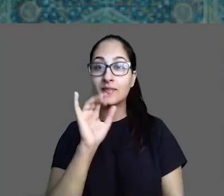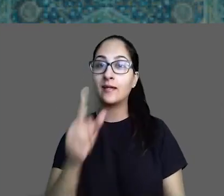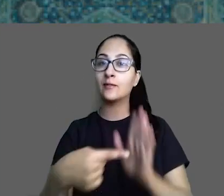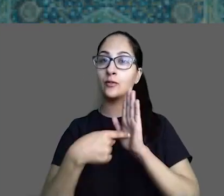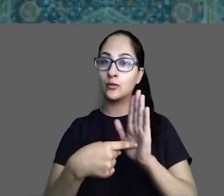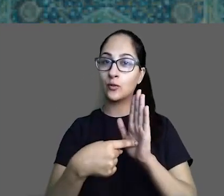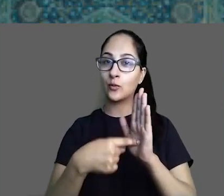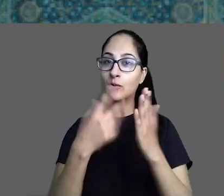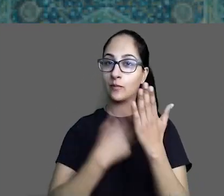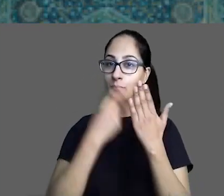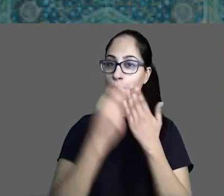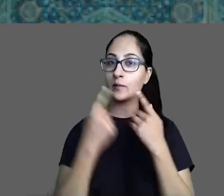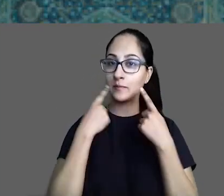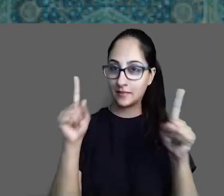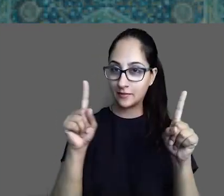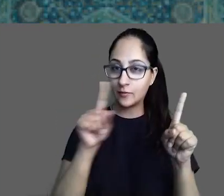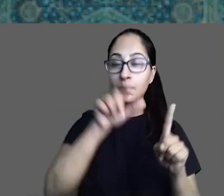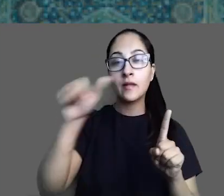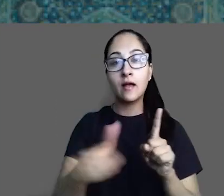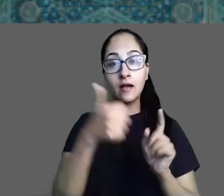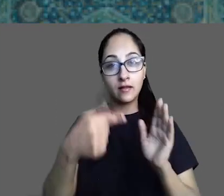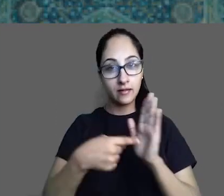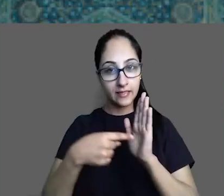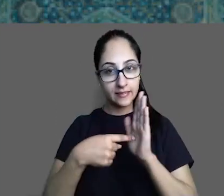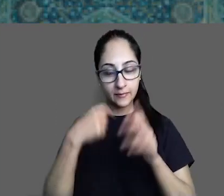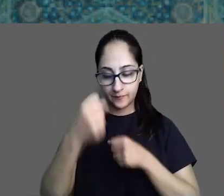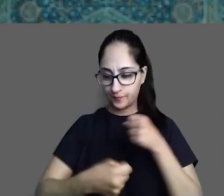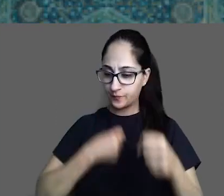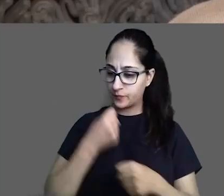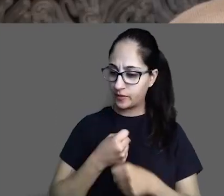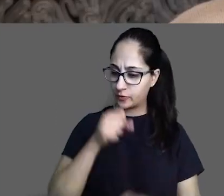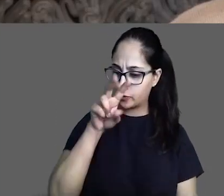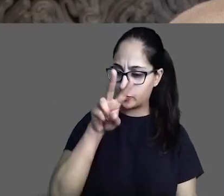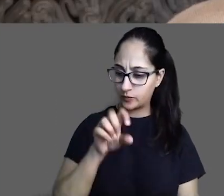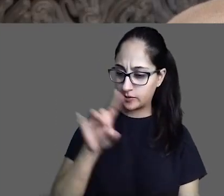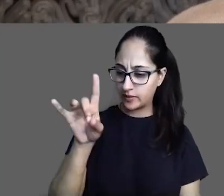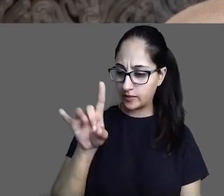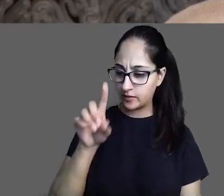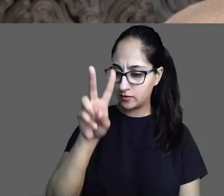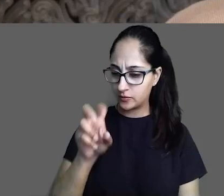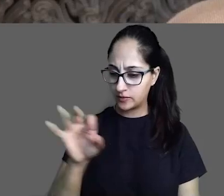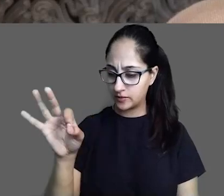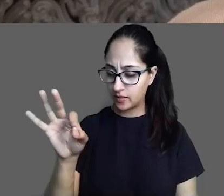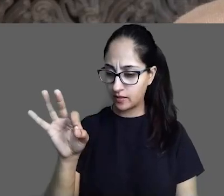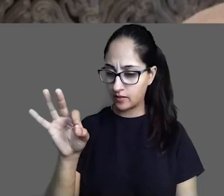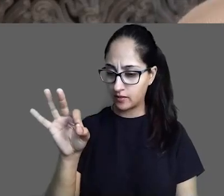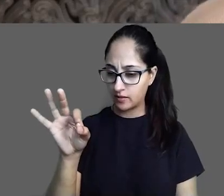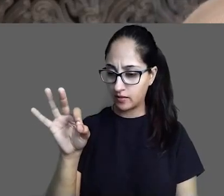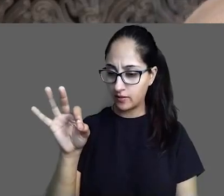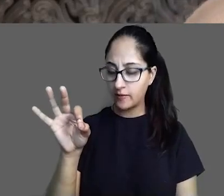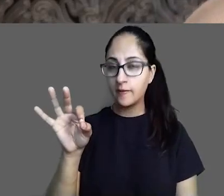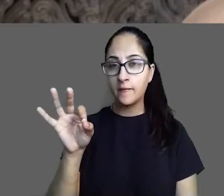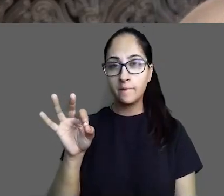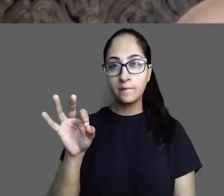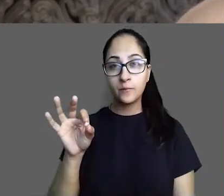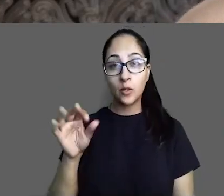you a story that happened to me back in 2008, I think, or 2009. We tried